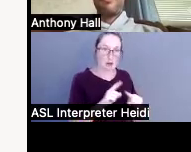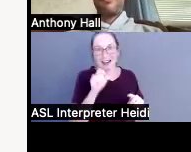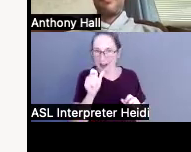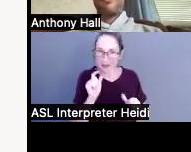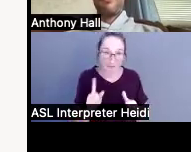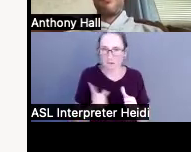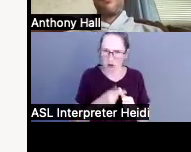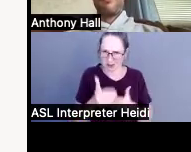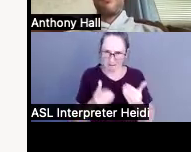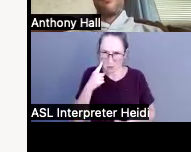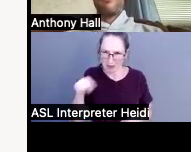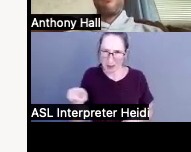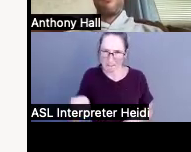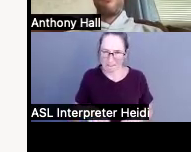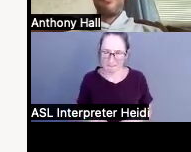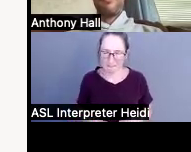first step for them.